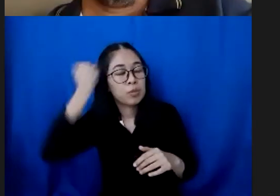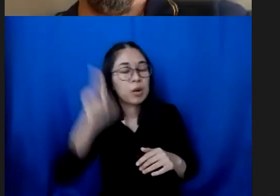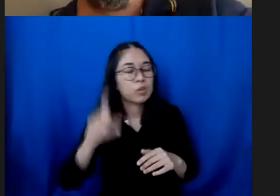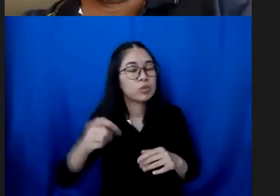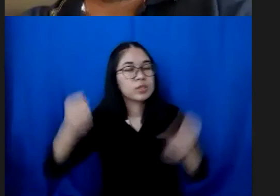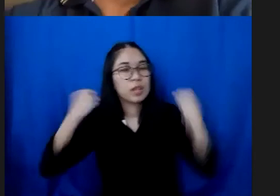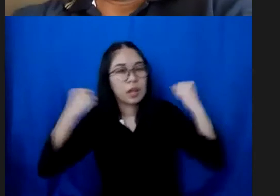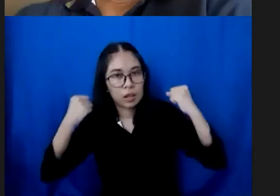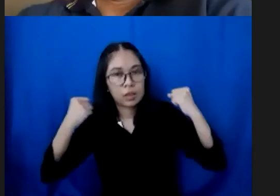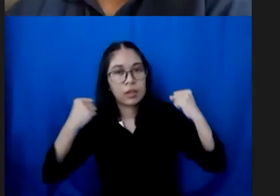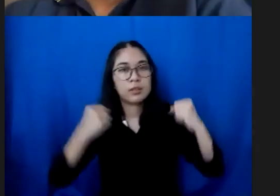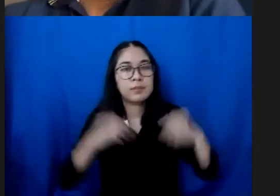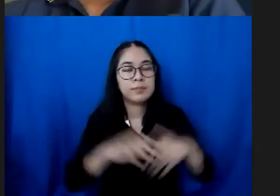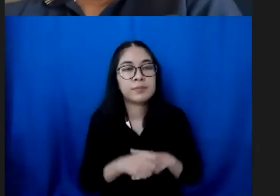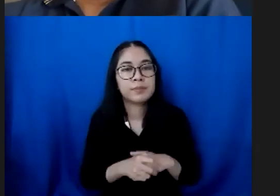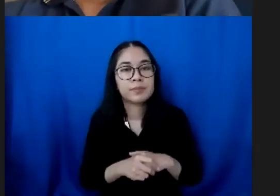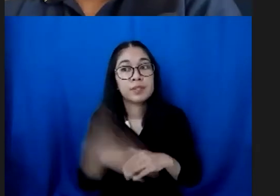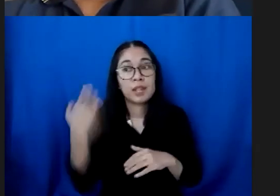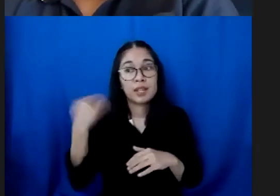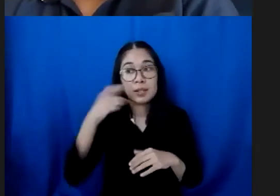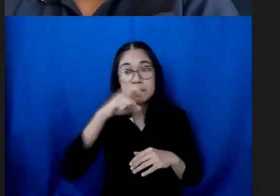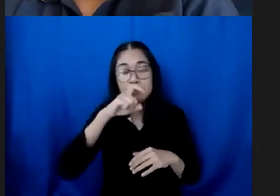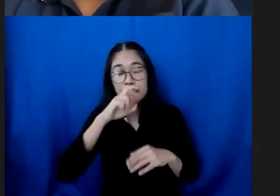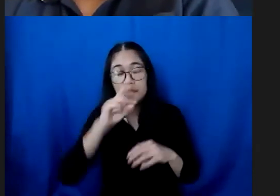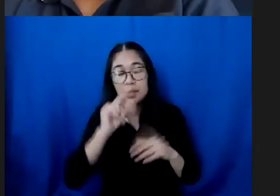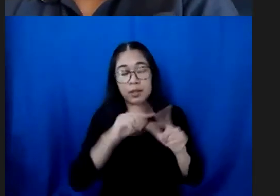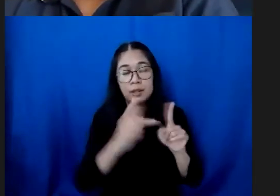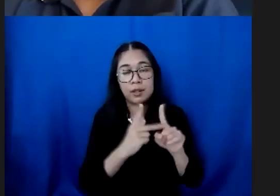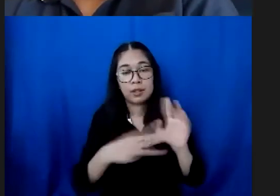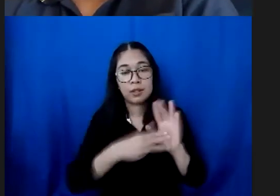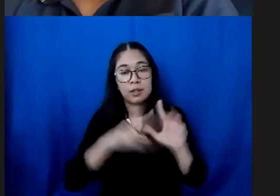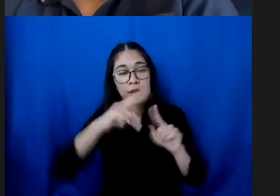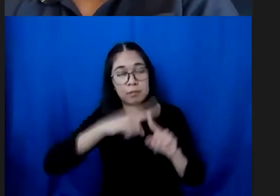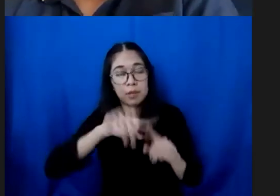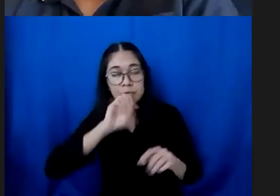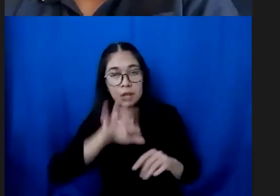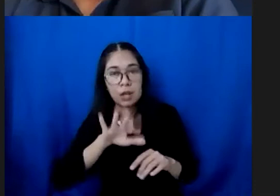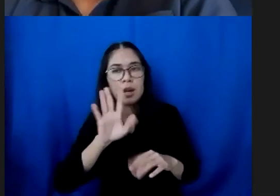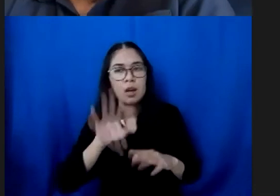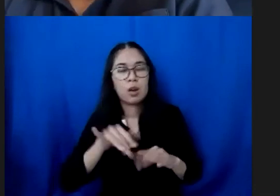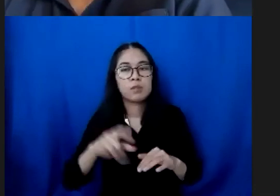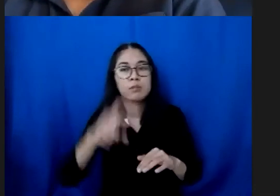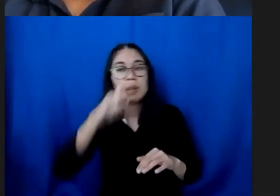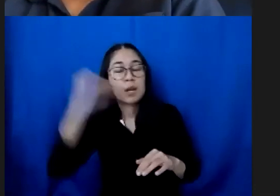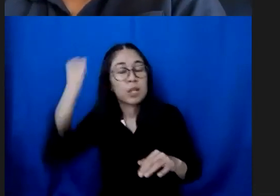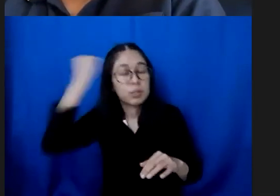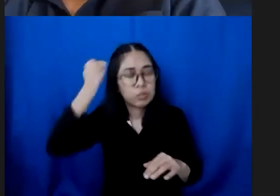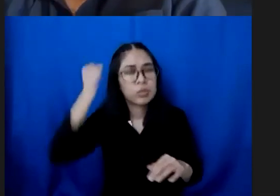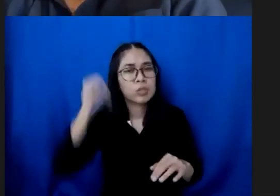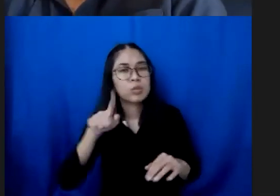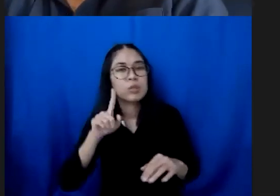Rahmat has been saying also, that both parents are ready. This is the kind of